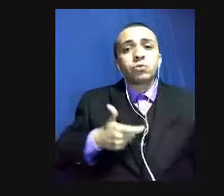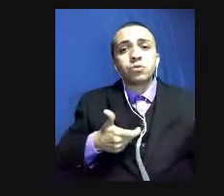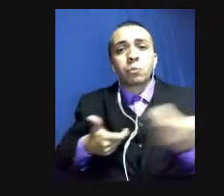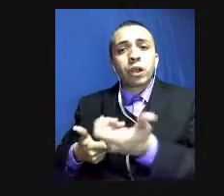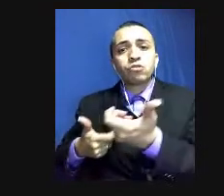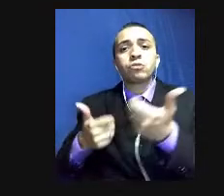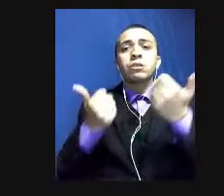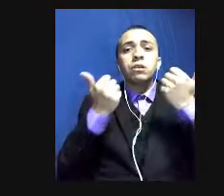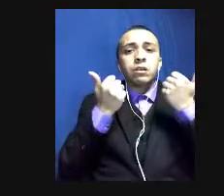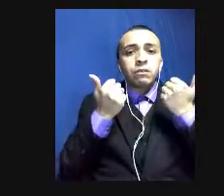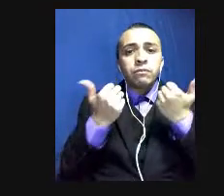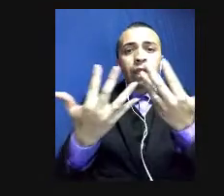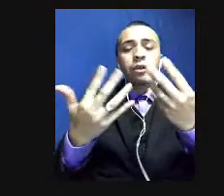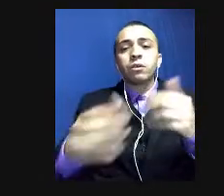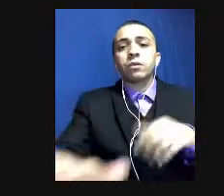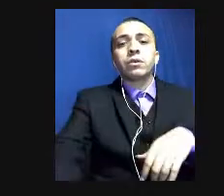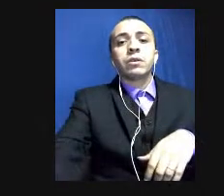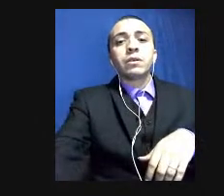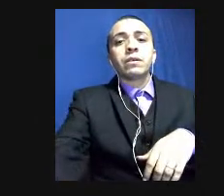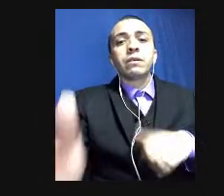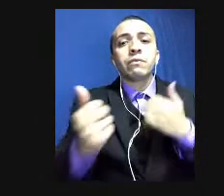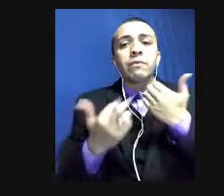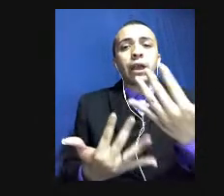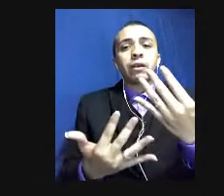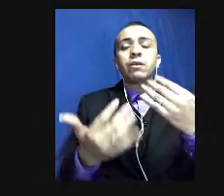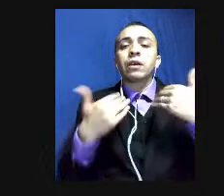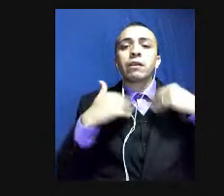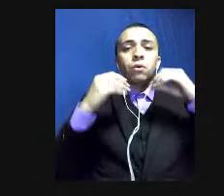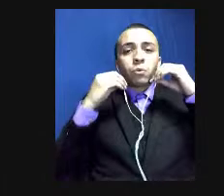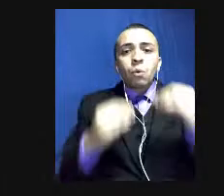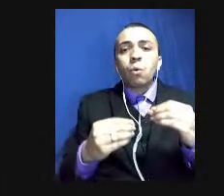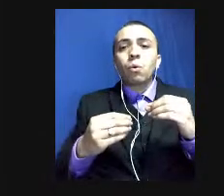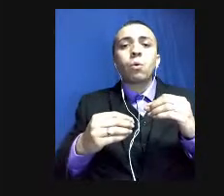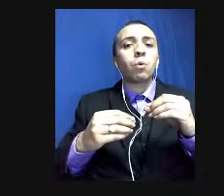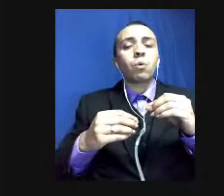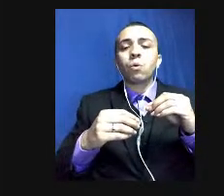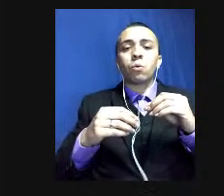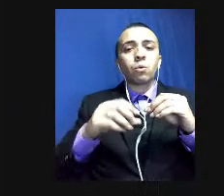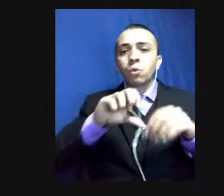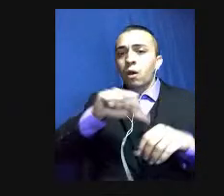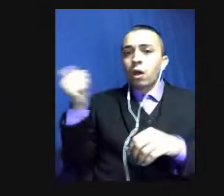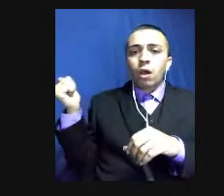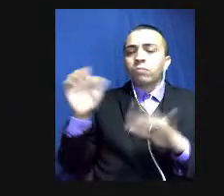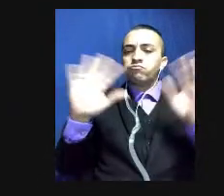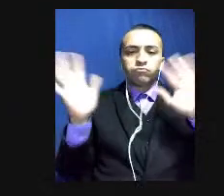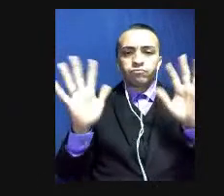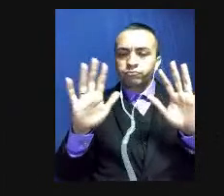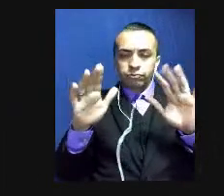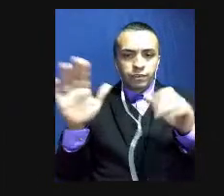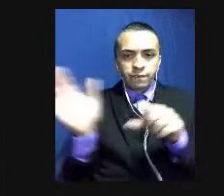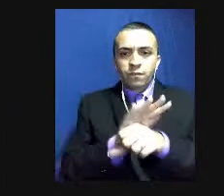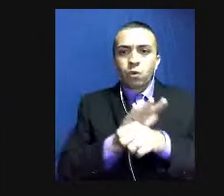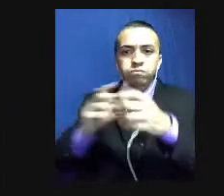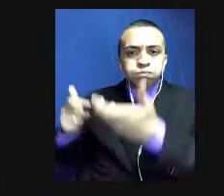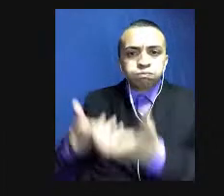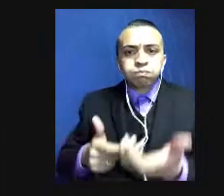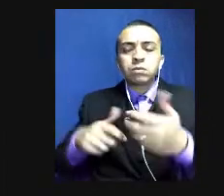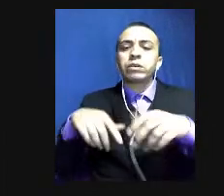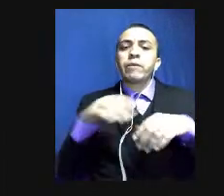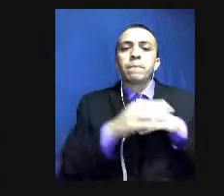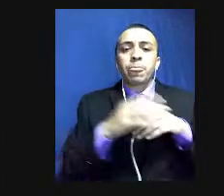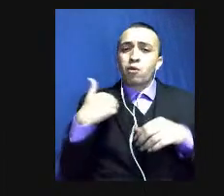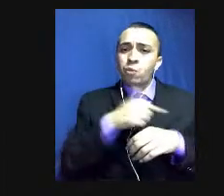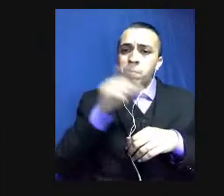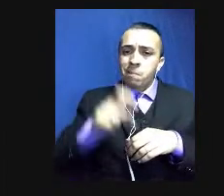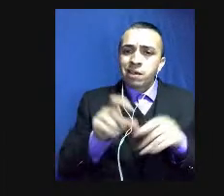not any managed fire or any of that kind of stuff or letting it just free wheel, but we are trying to be smart in the sense of using a